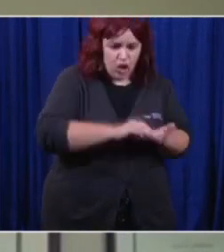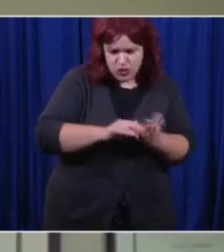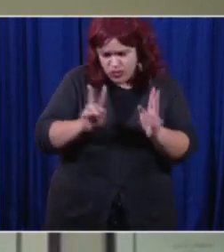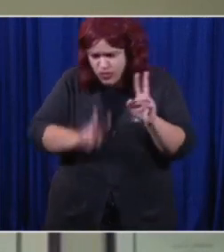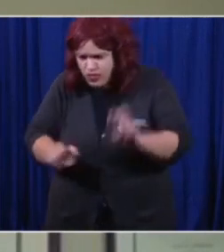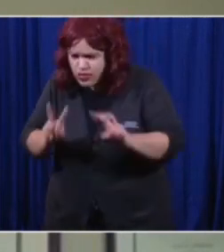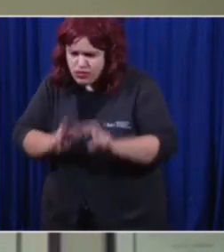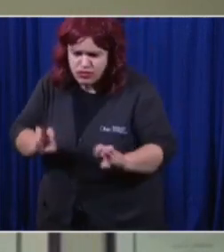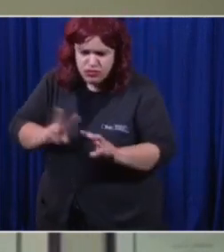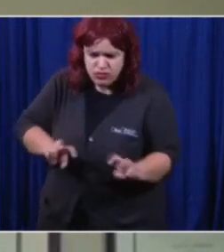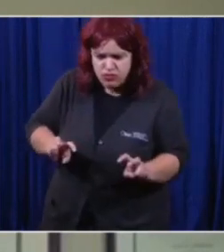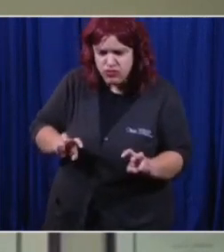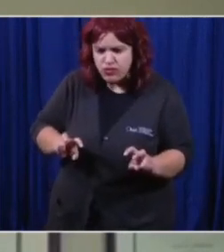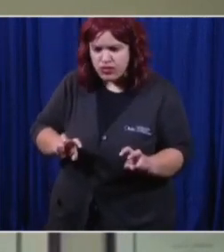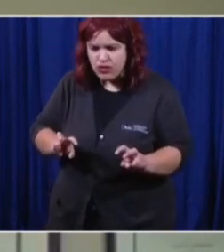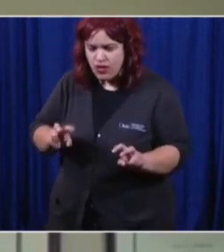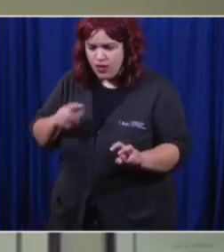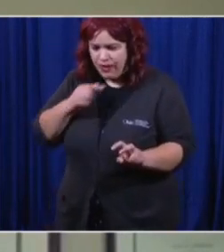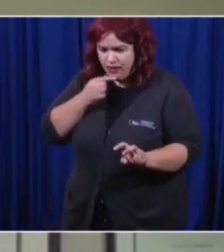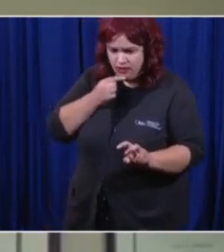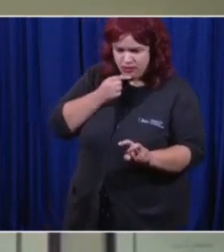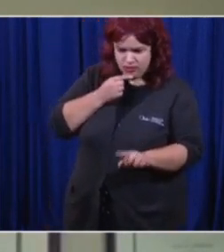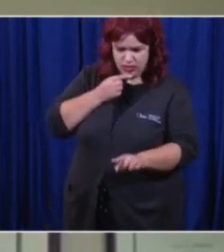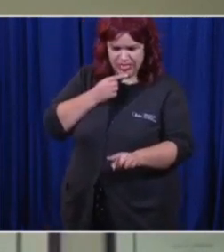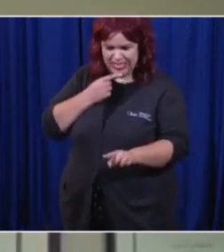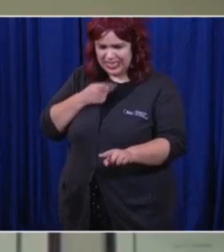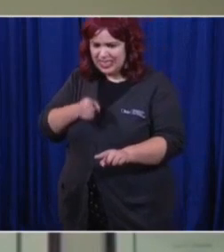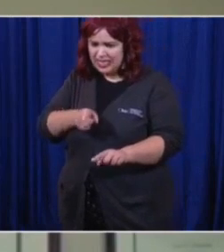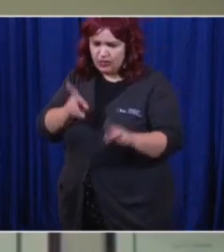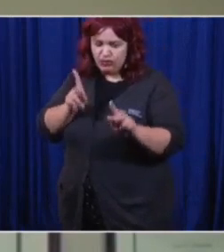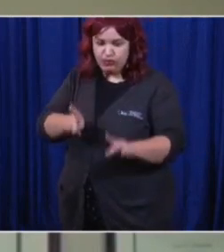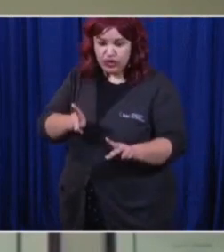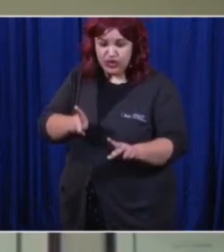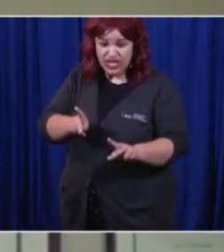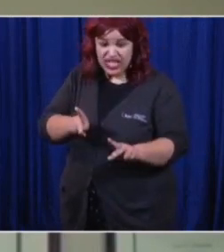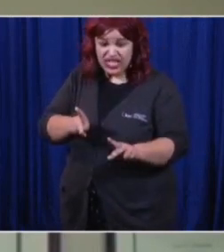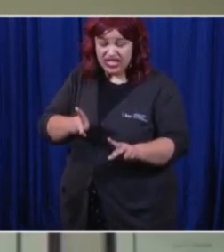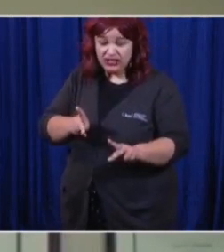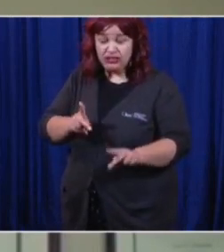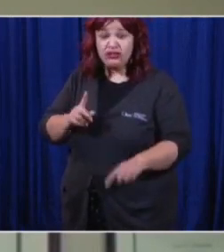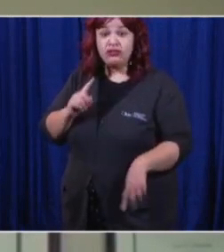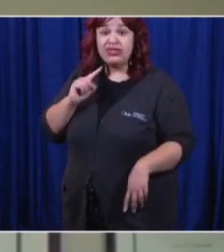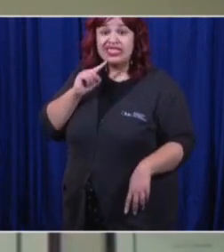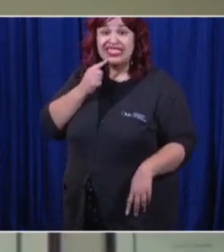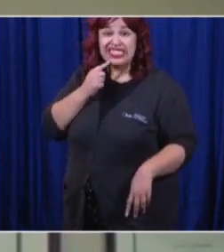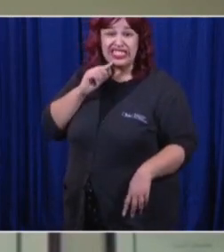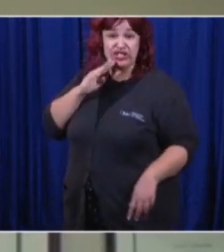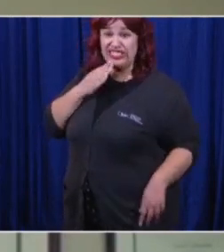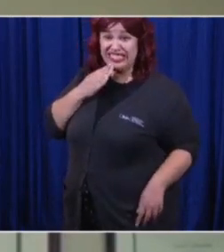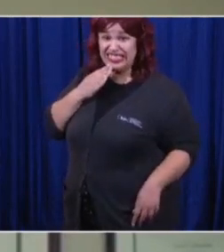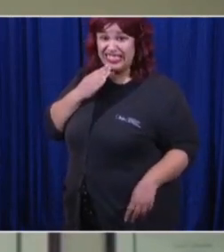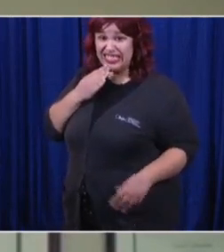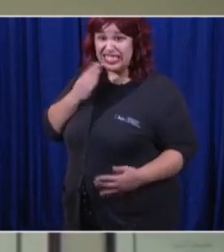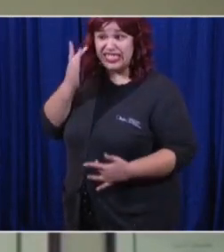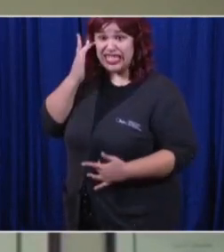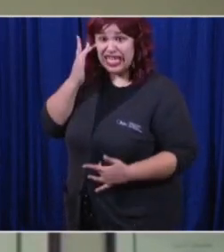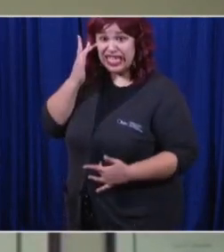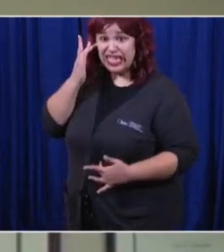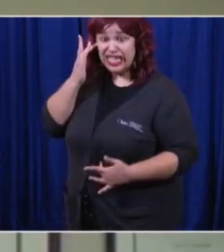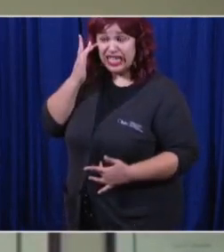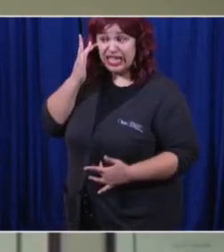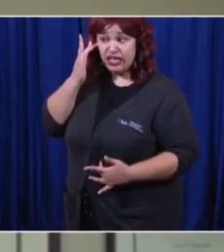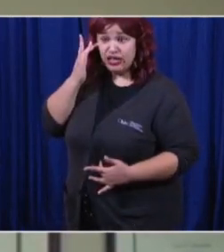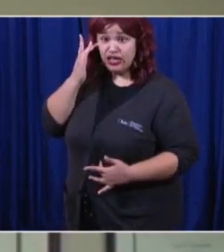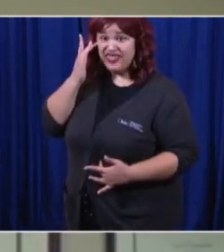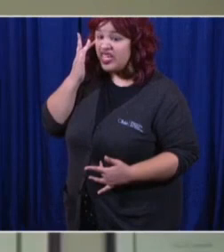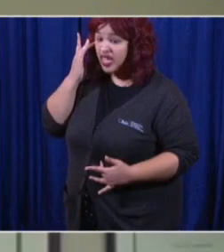is this patient sick enough that they need to be here? And if not, they're going to send them home. The fact that they are